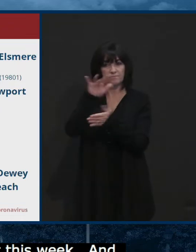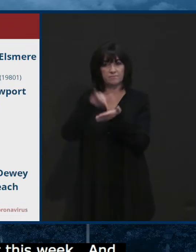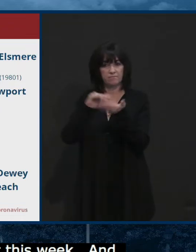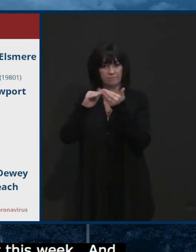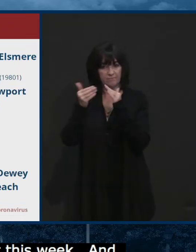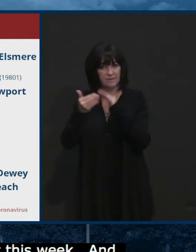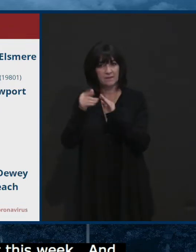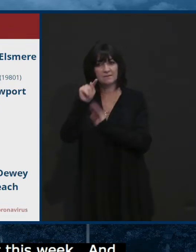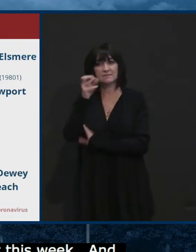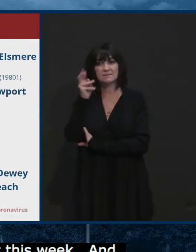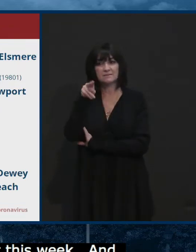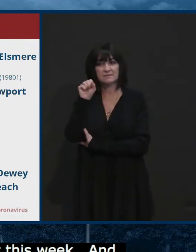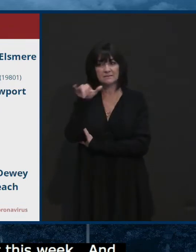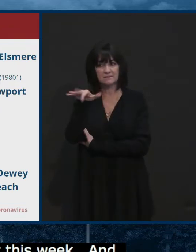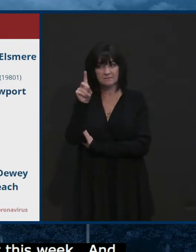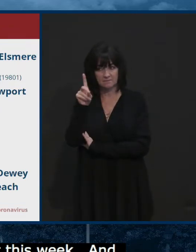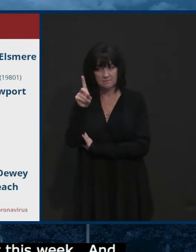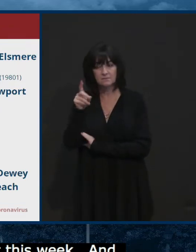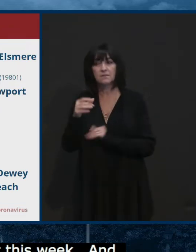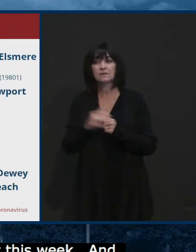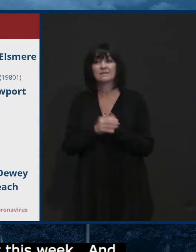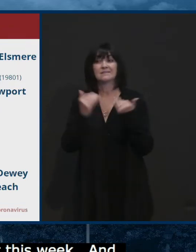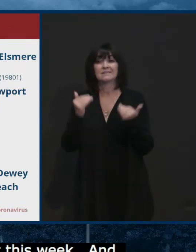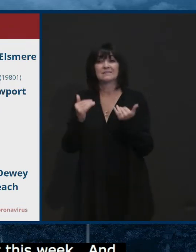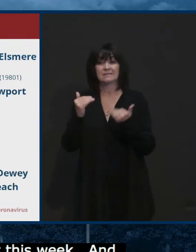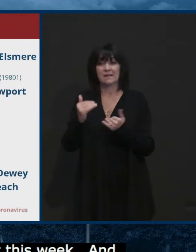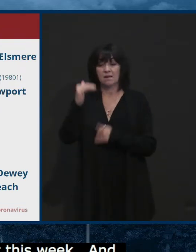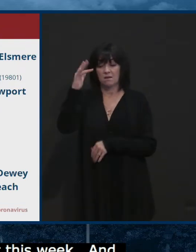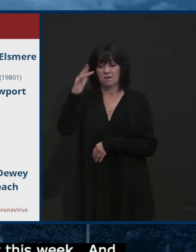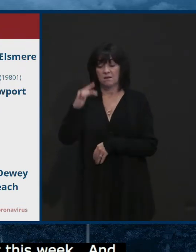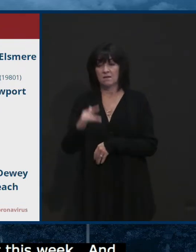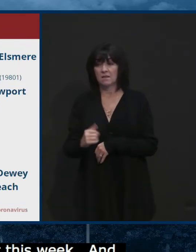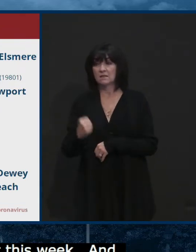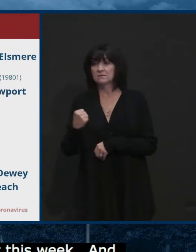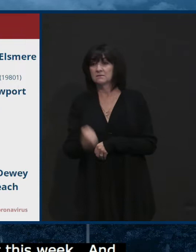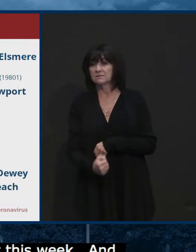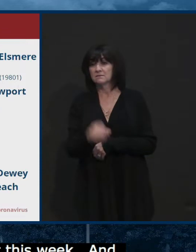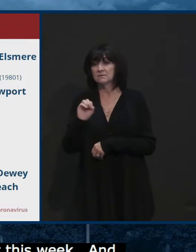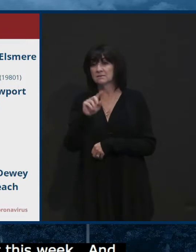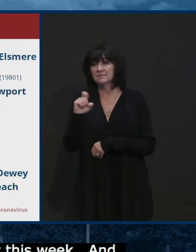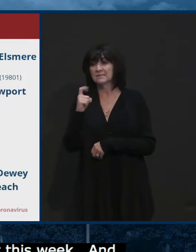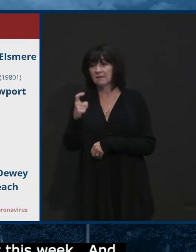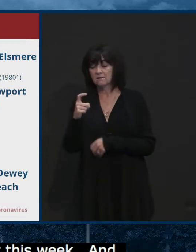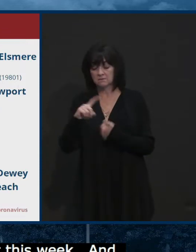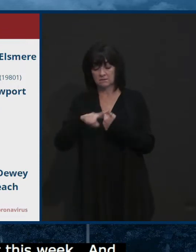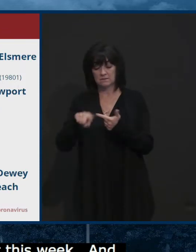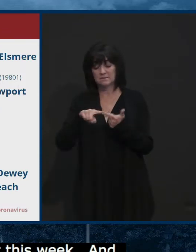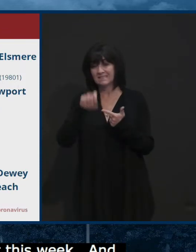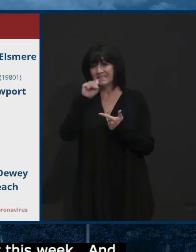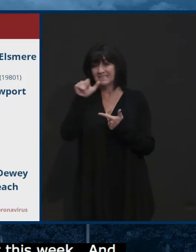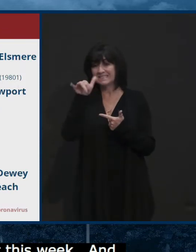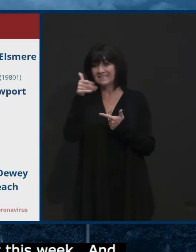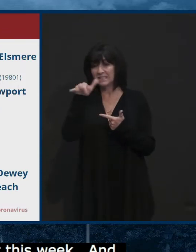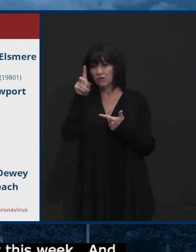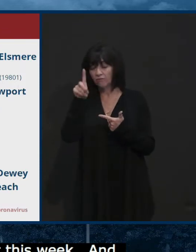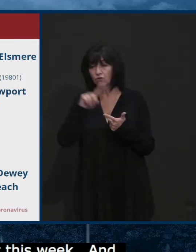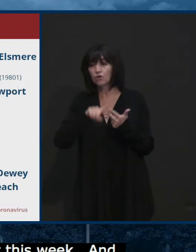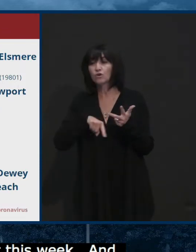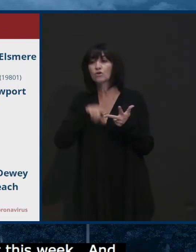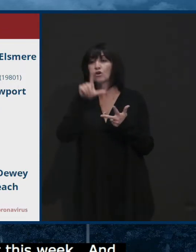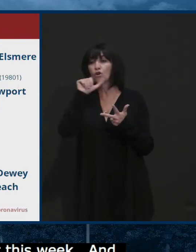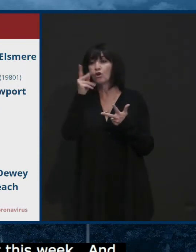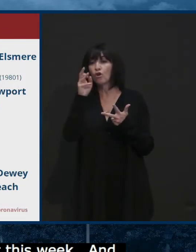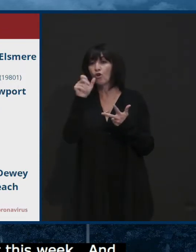point. Moving down to Sussex County, Seaford, Laurel, and Delmar continue to be the